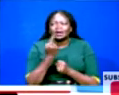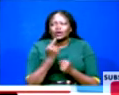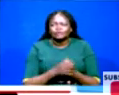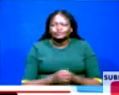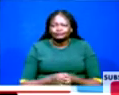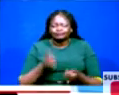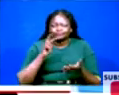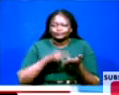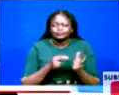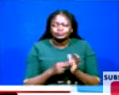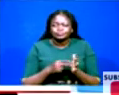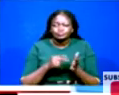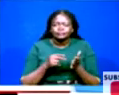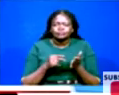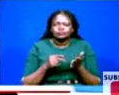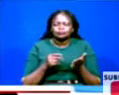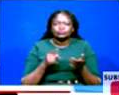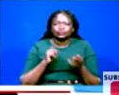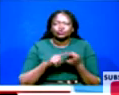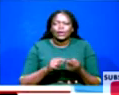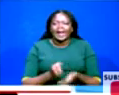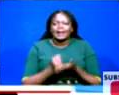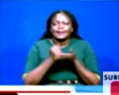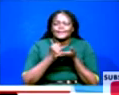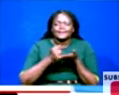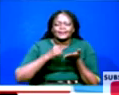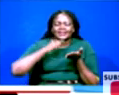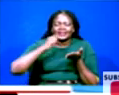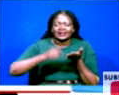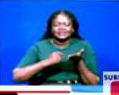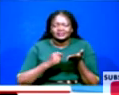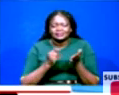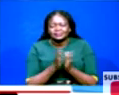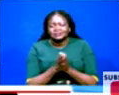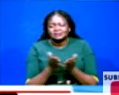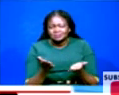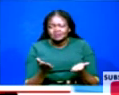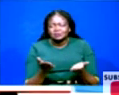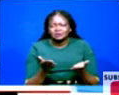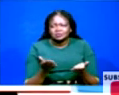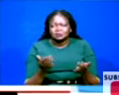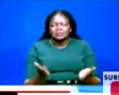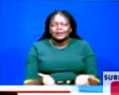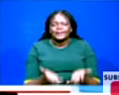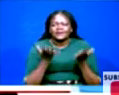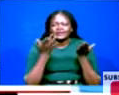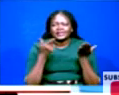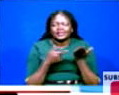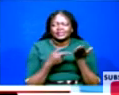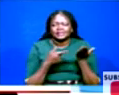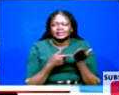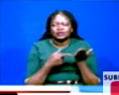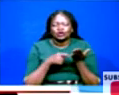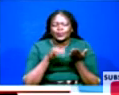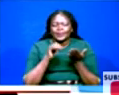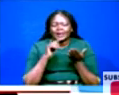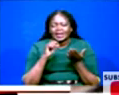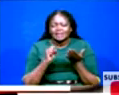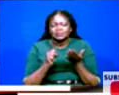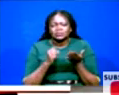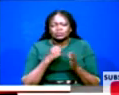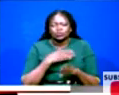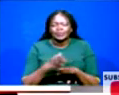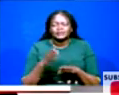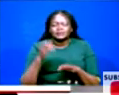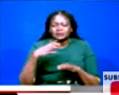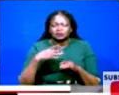project is basically mainly to help the industry and uplift the technology of biogas waste to energy conversions.